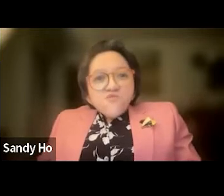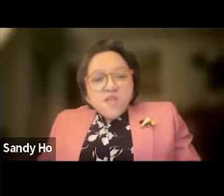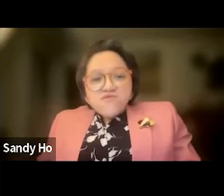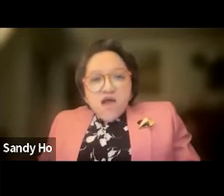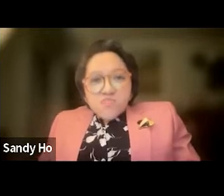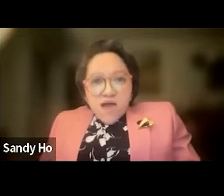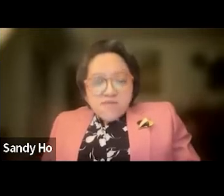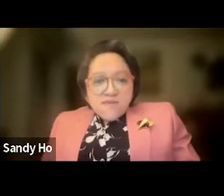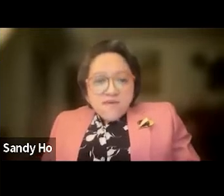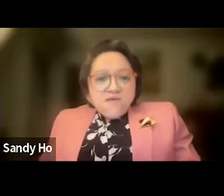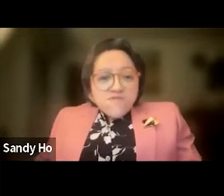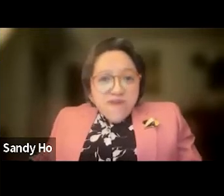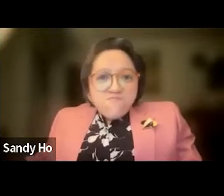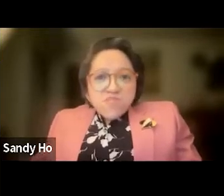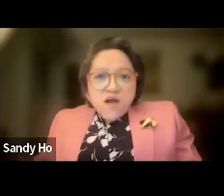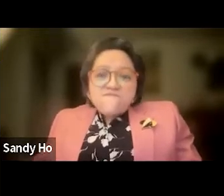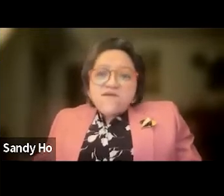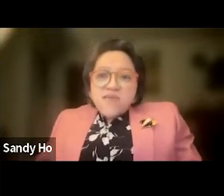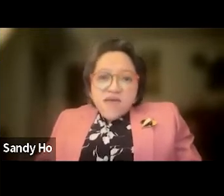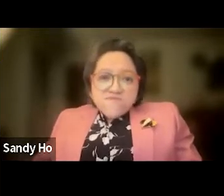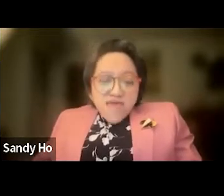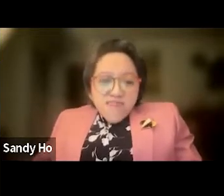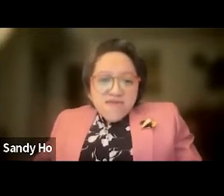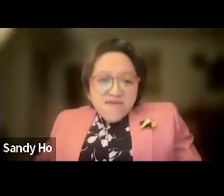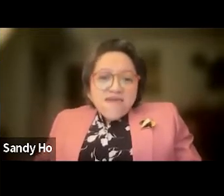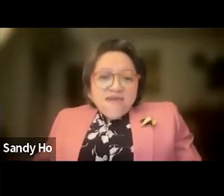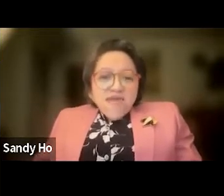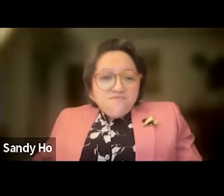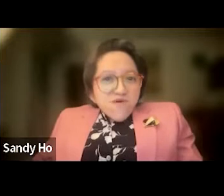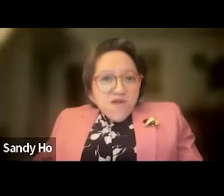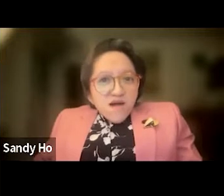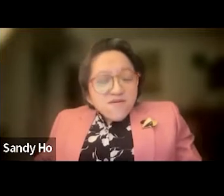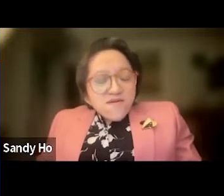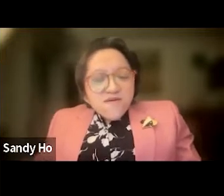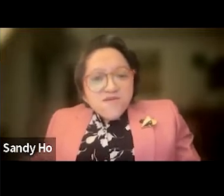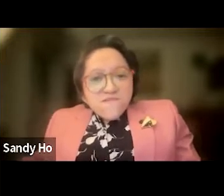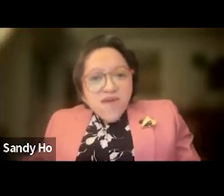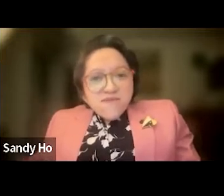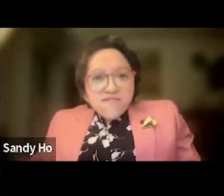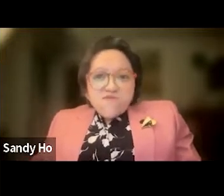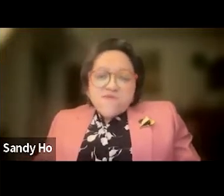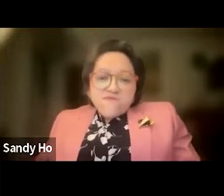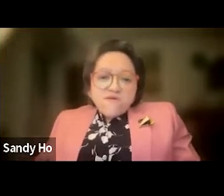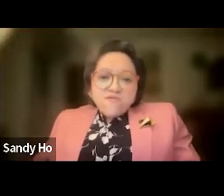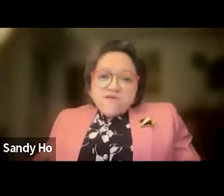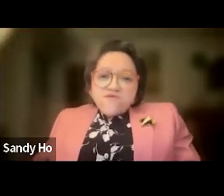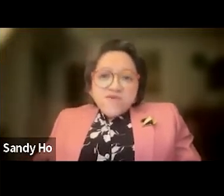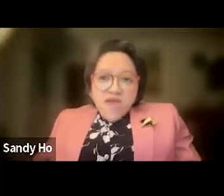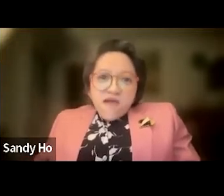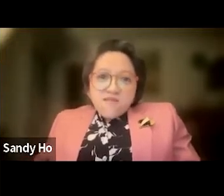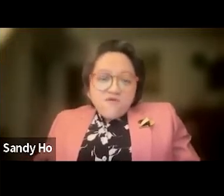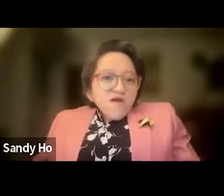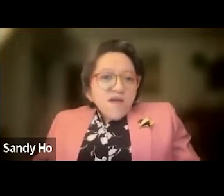to hold the lecture online was made with love, and I'm sending a remote hug to the many disabled people